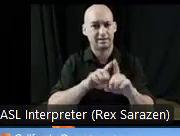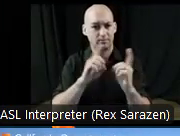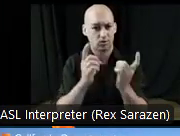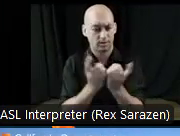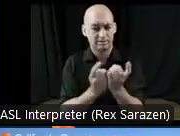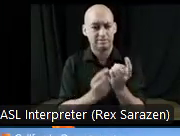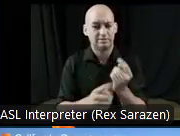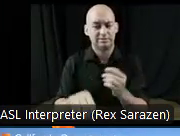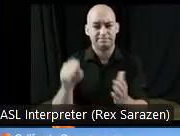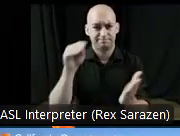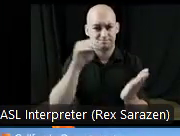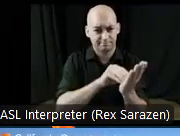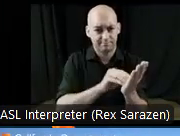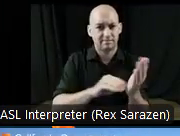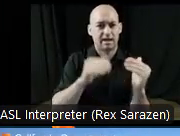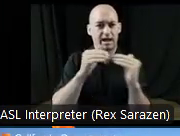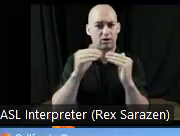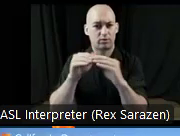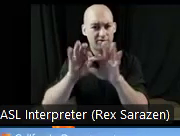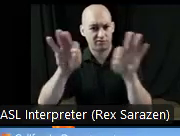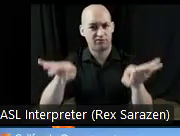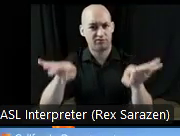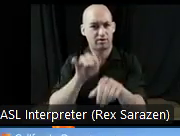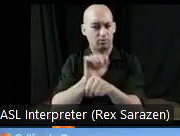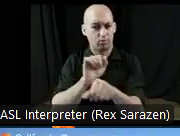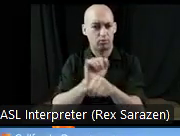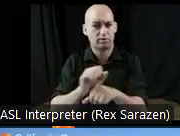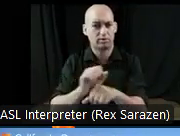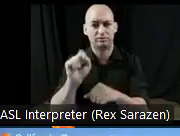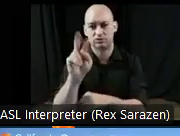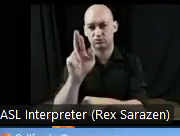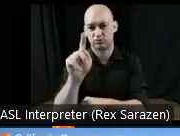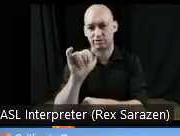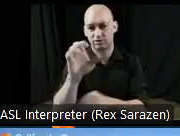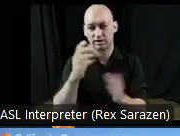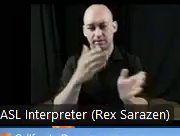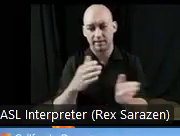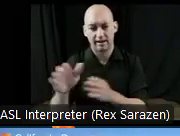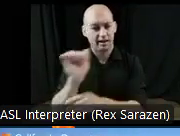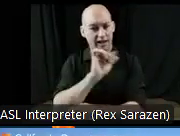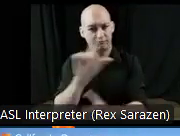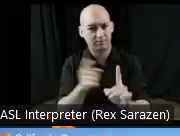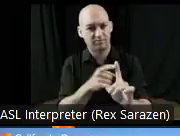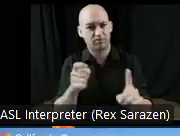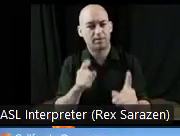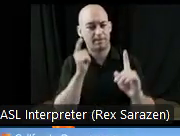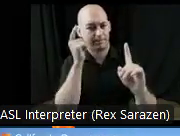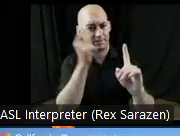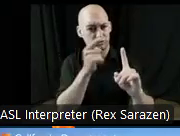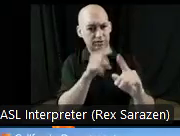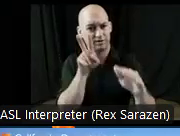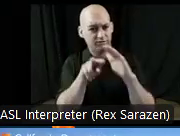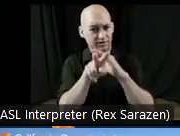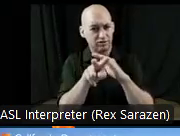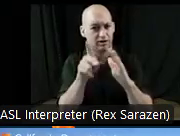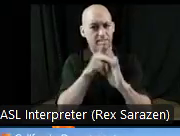to embed equity frameworks in strategic planning, everything from mission, vision, policy, programming,